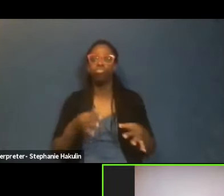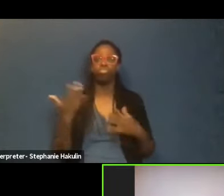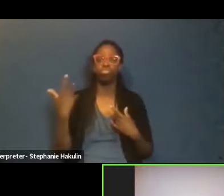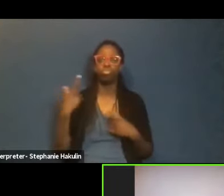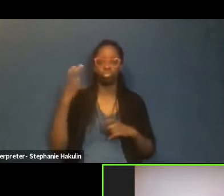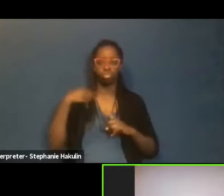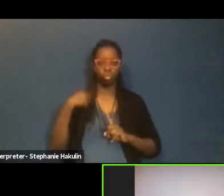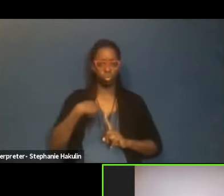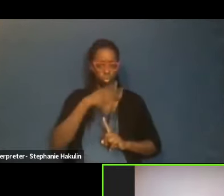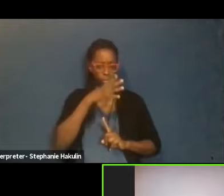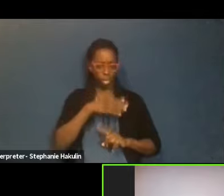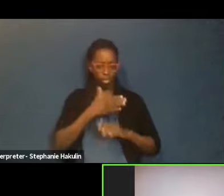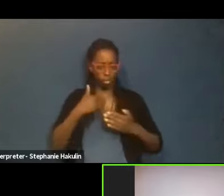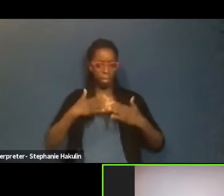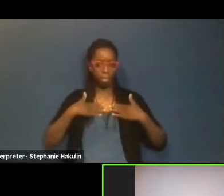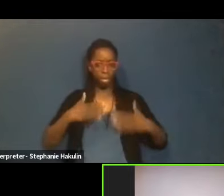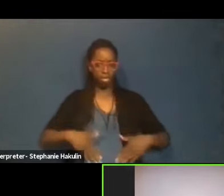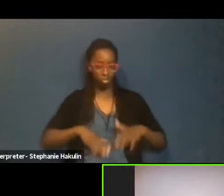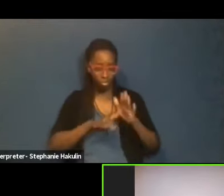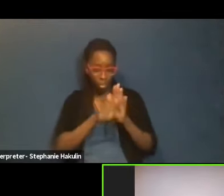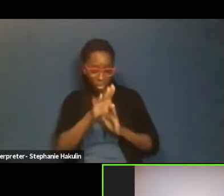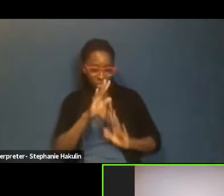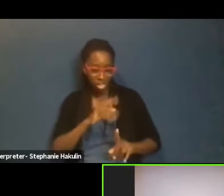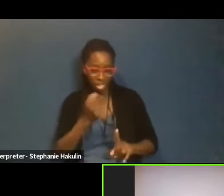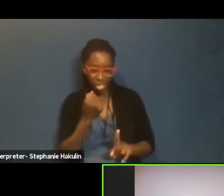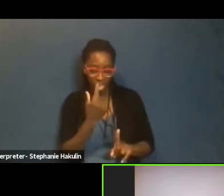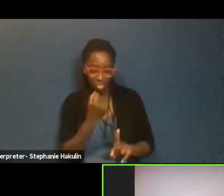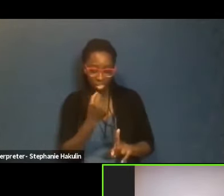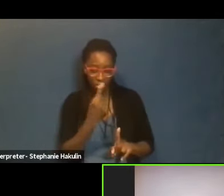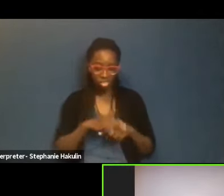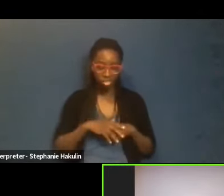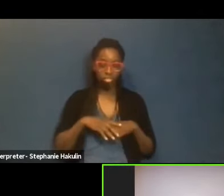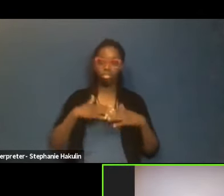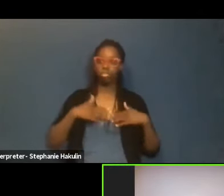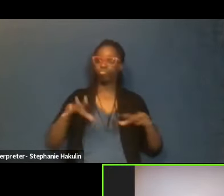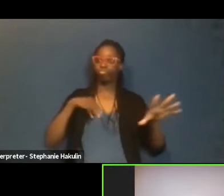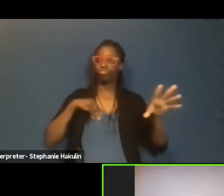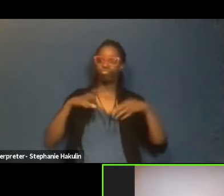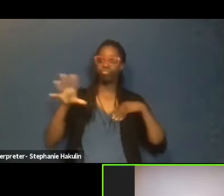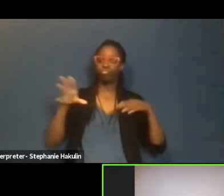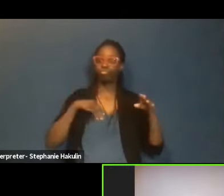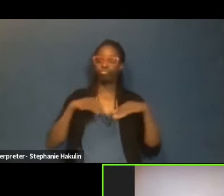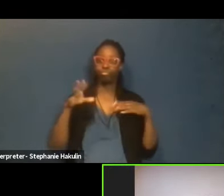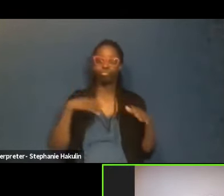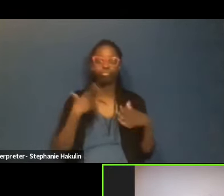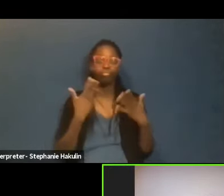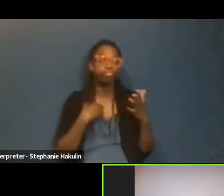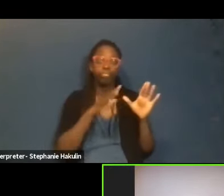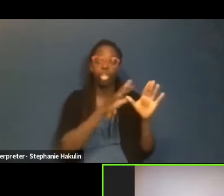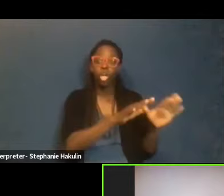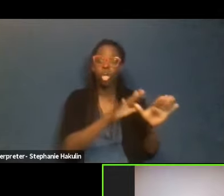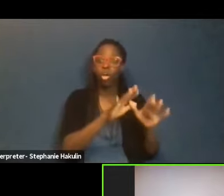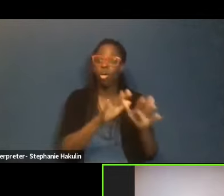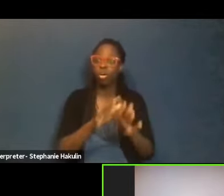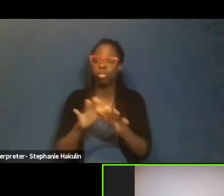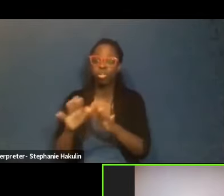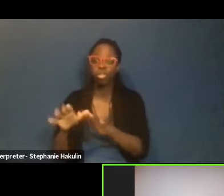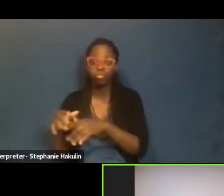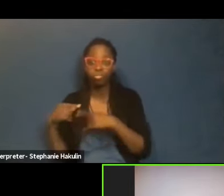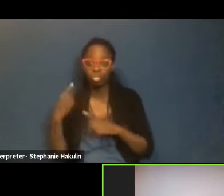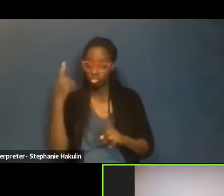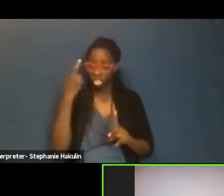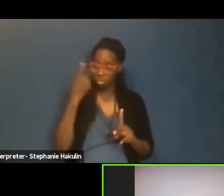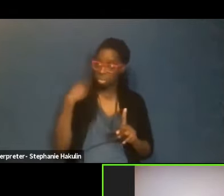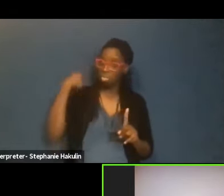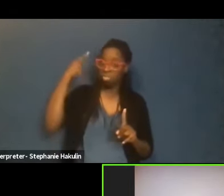11 was when I began taking the catcalls as compliments and convinced myself that their barking was what marked me valid. 11 was the year I